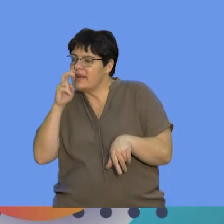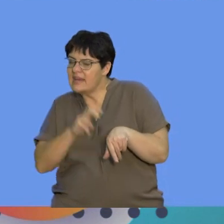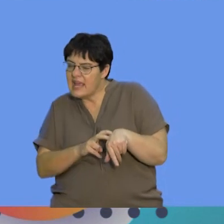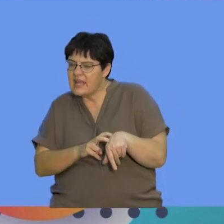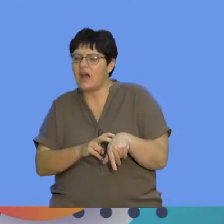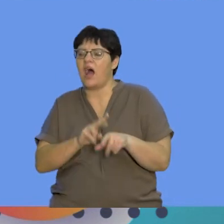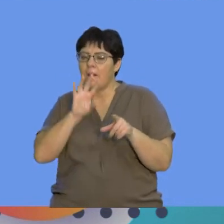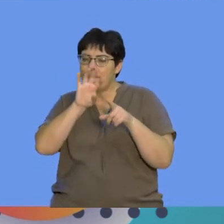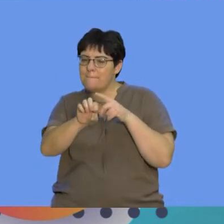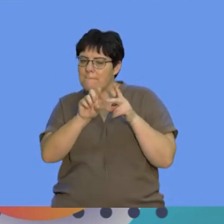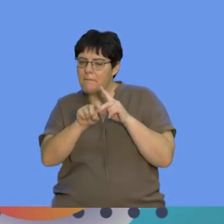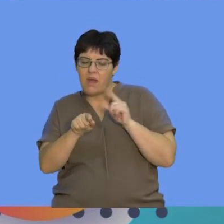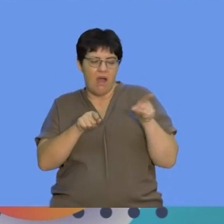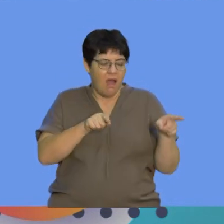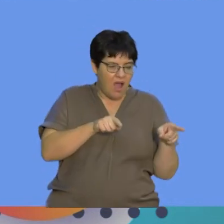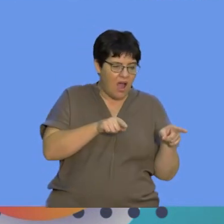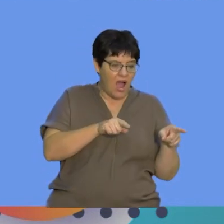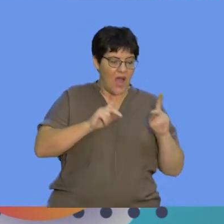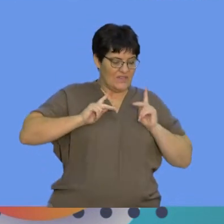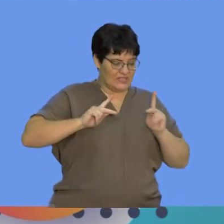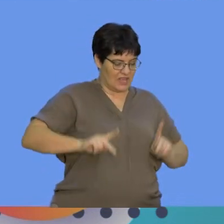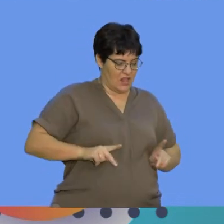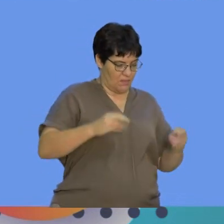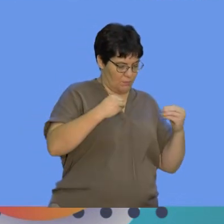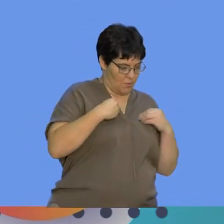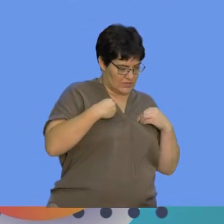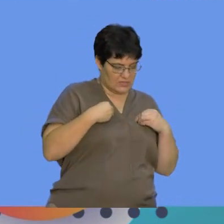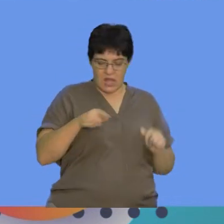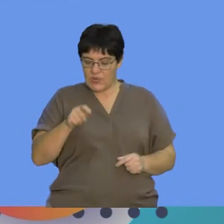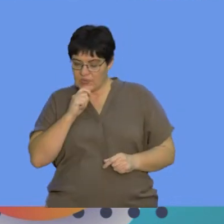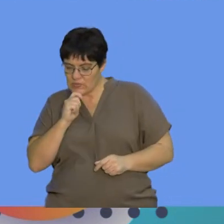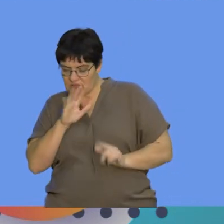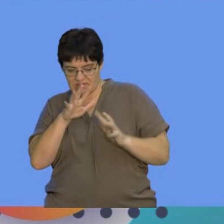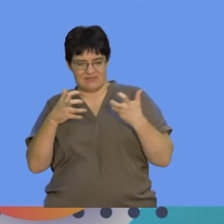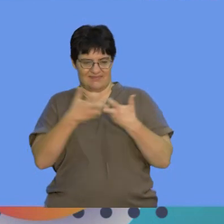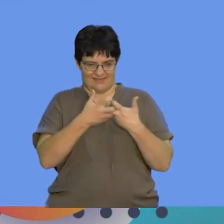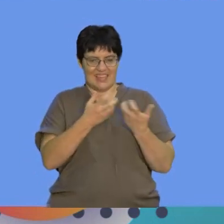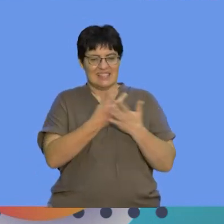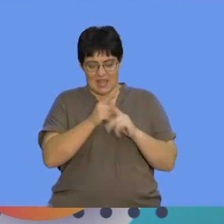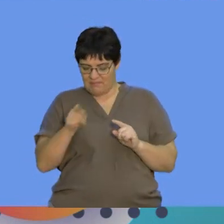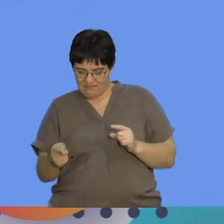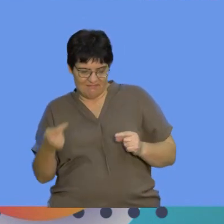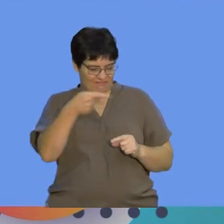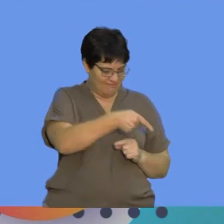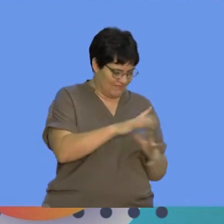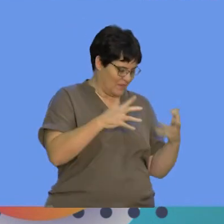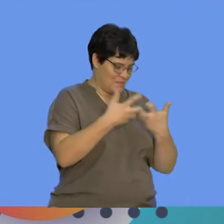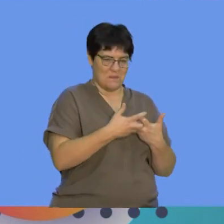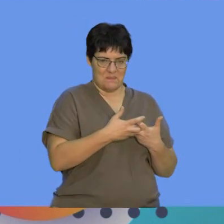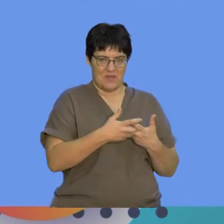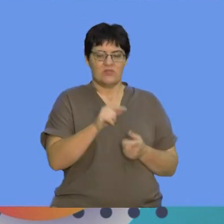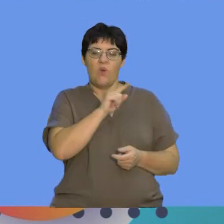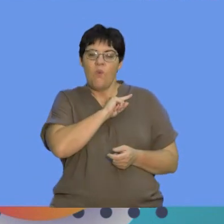able to relate the physical property to the use, okay, and vice versa, and to say we can justify